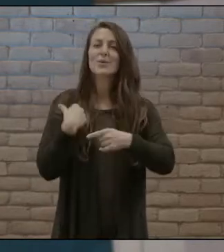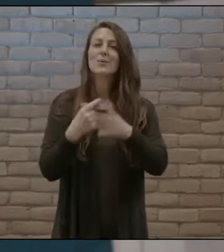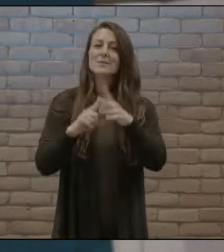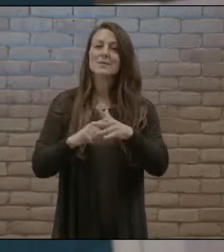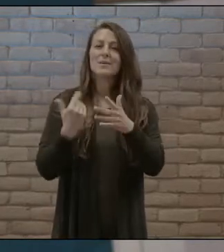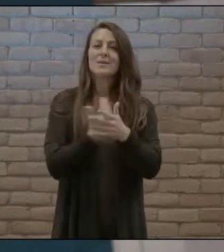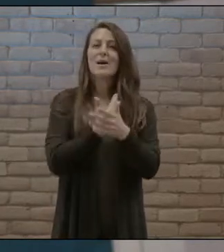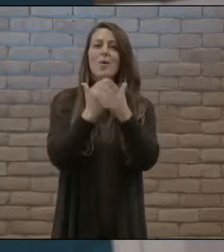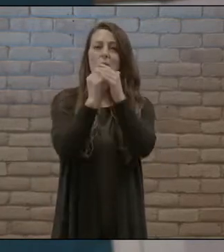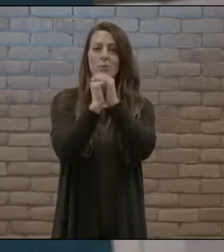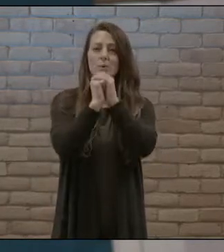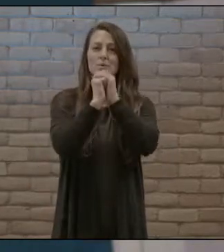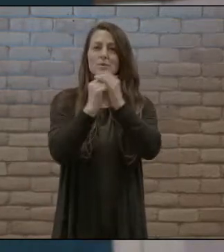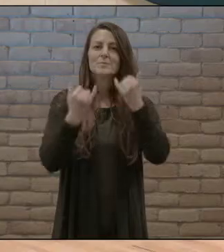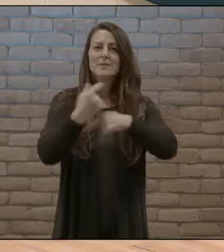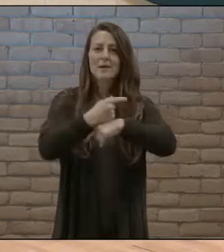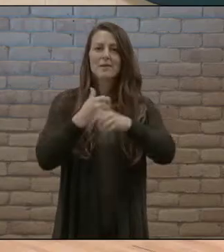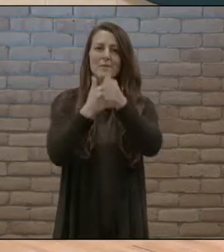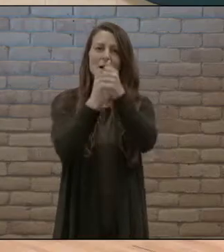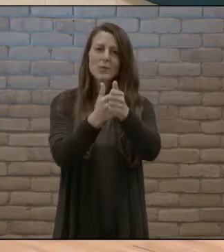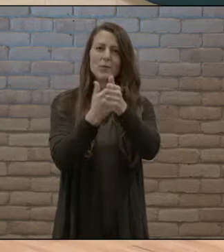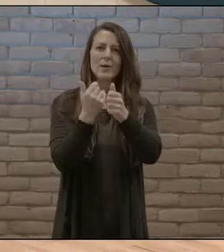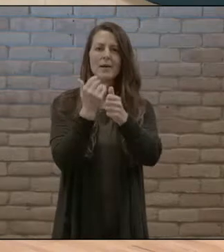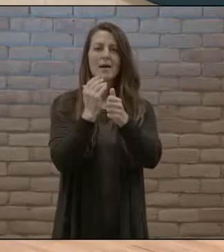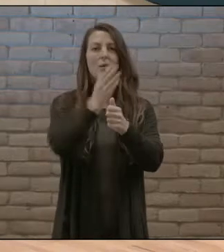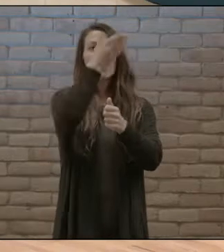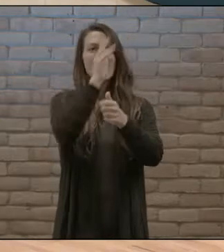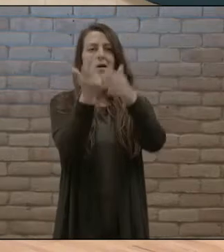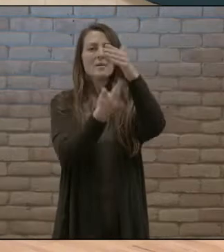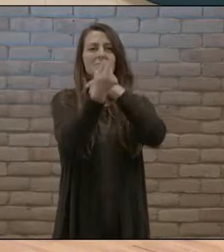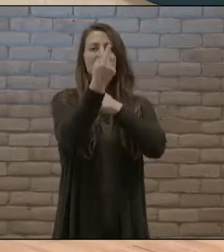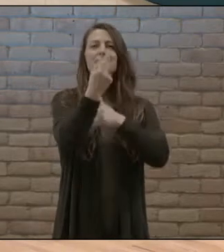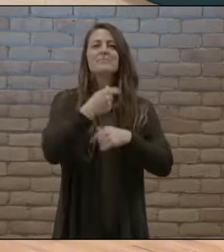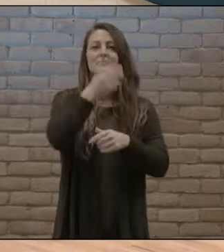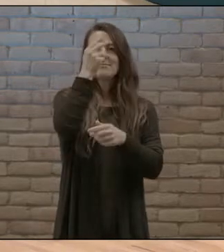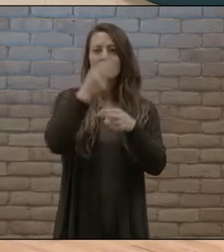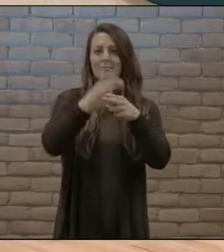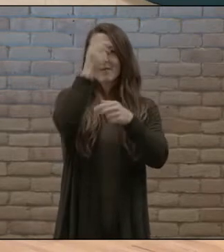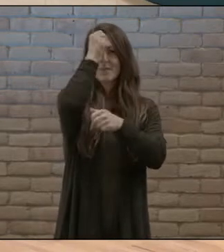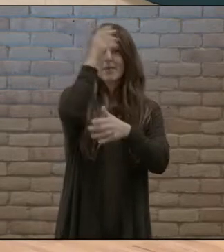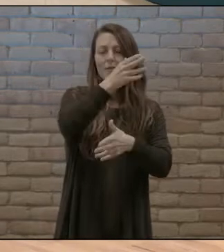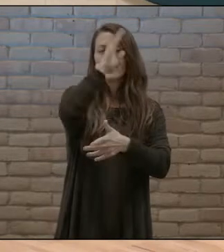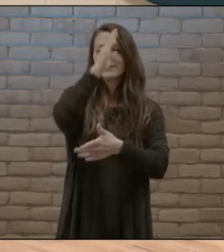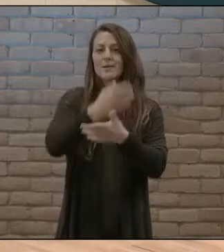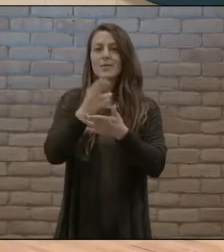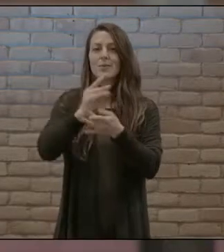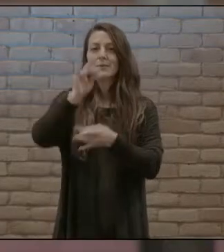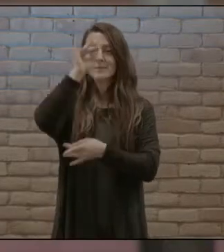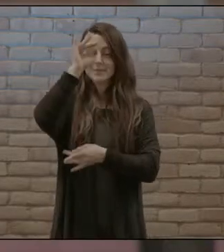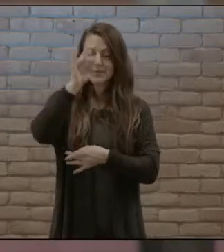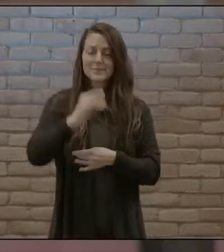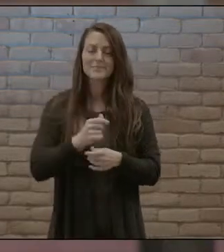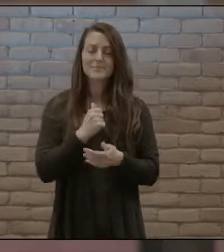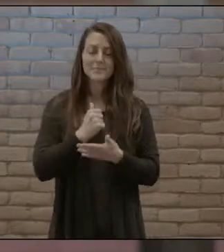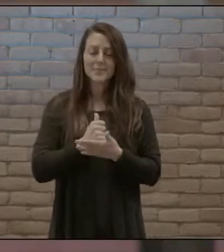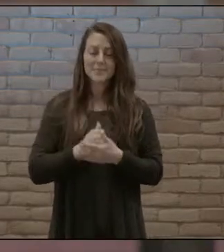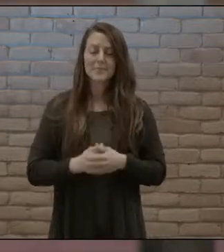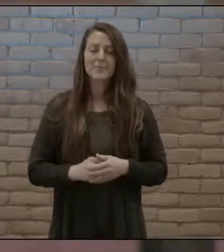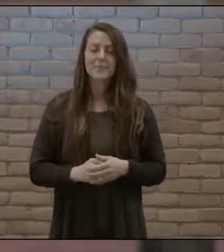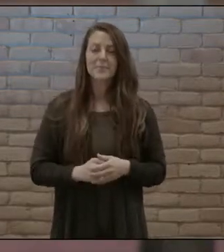following the triune God. And so we begin in the name of the Father and the Son and the Holy Spirit.